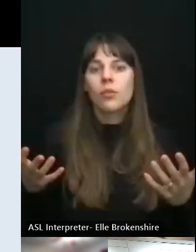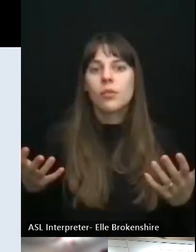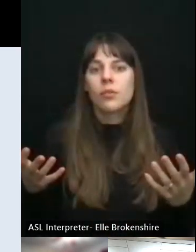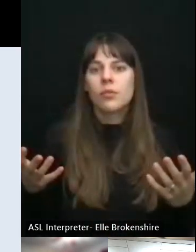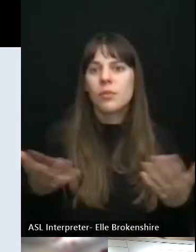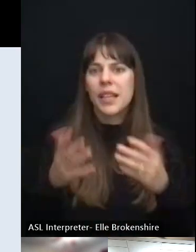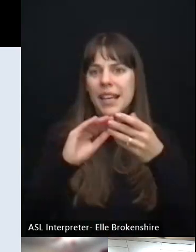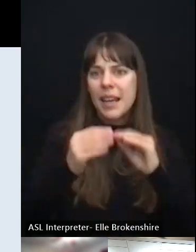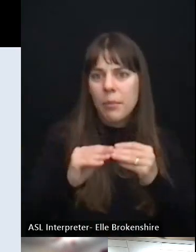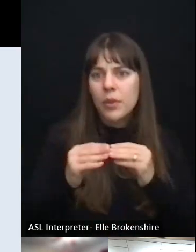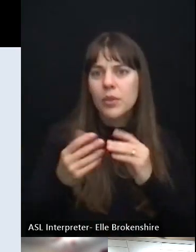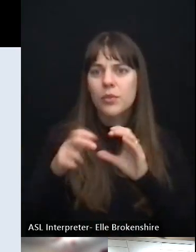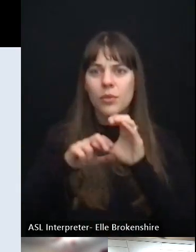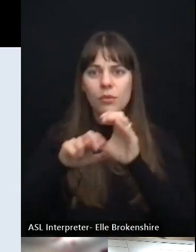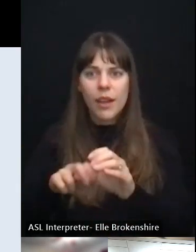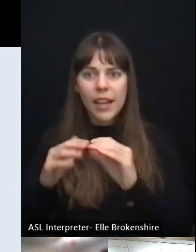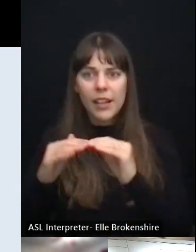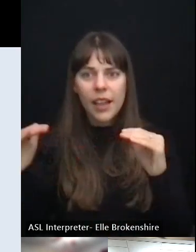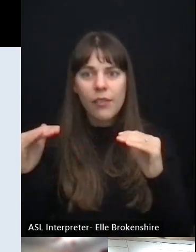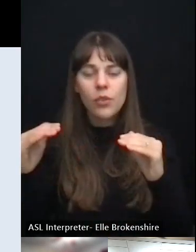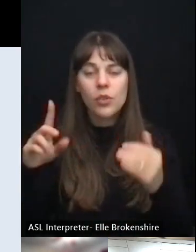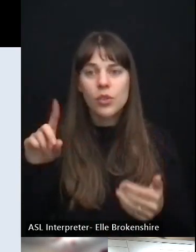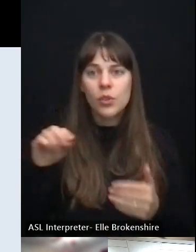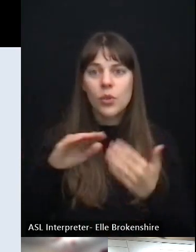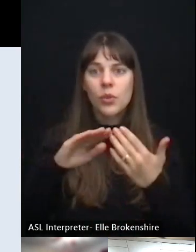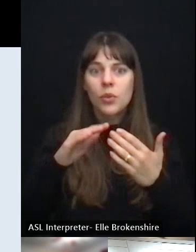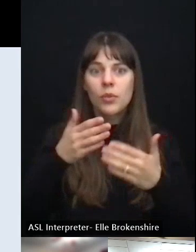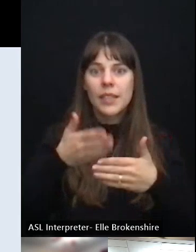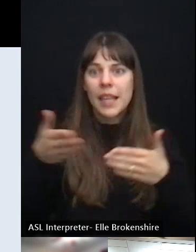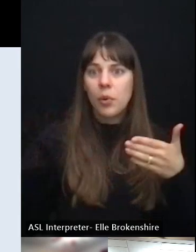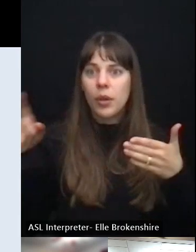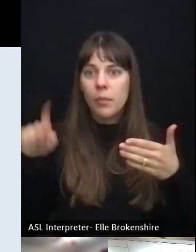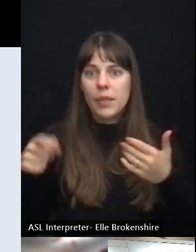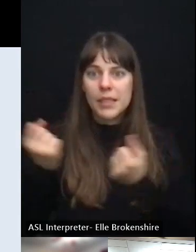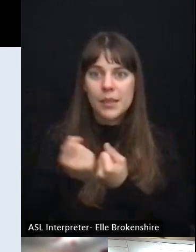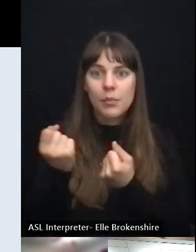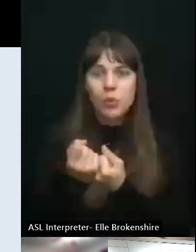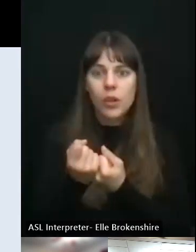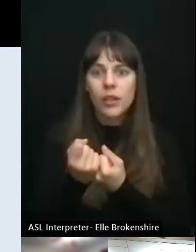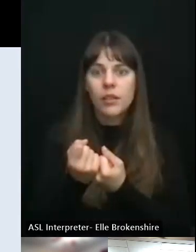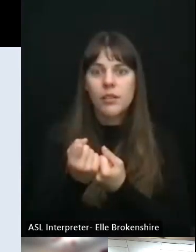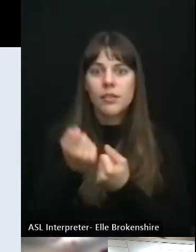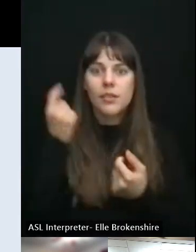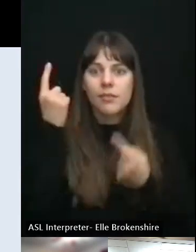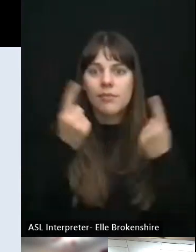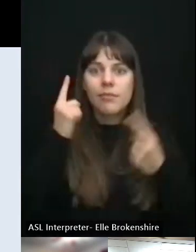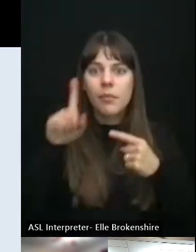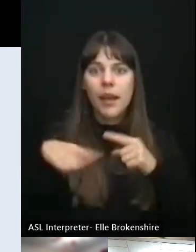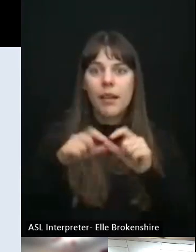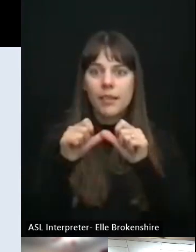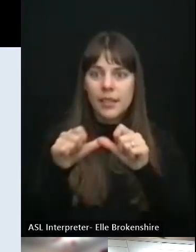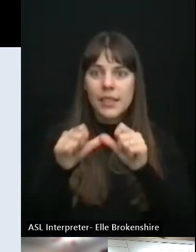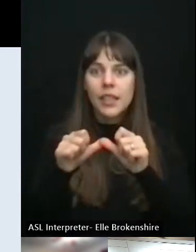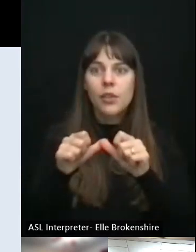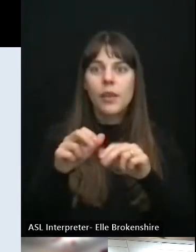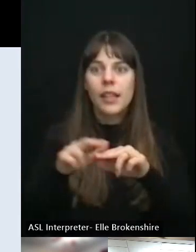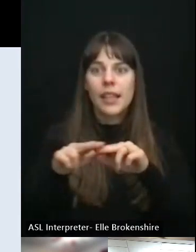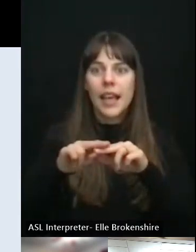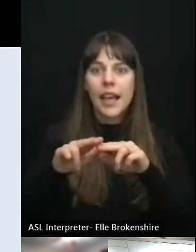neighborhood have to support to make it worthwhile to consider keeping the line open full time? Thank